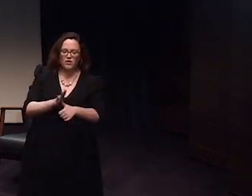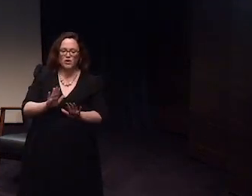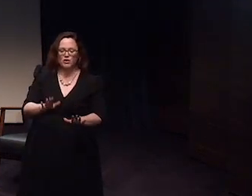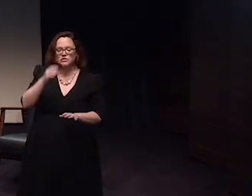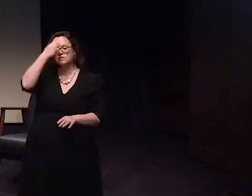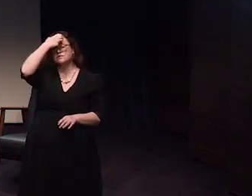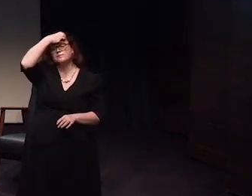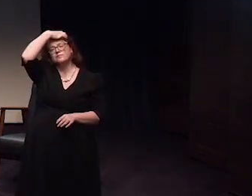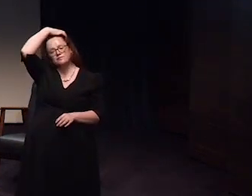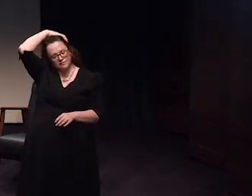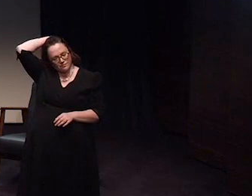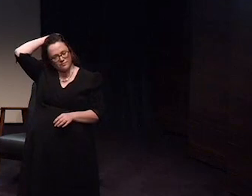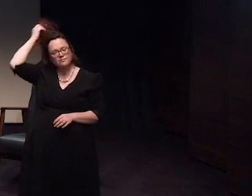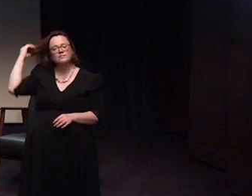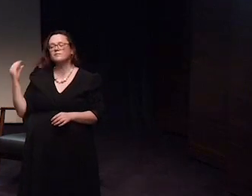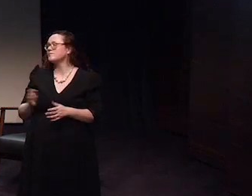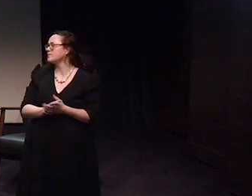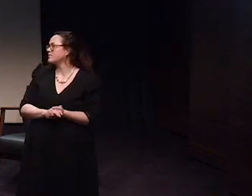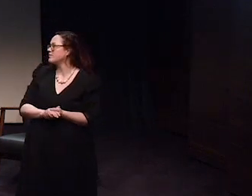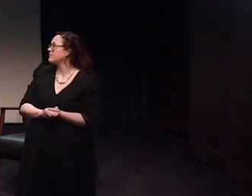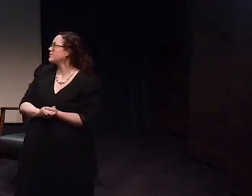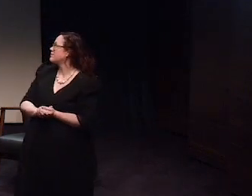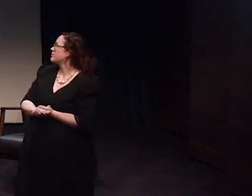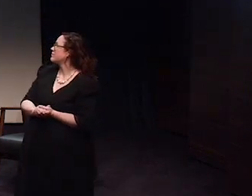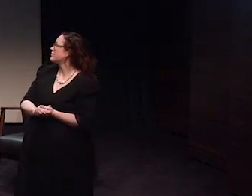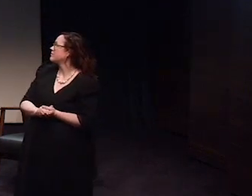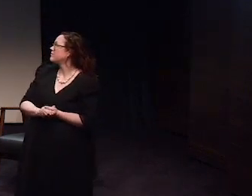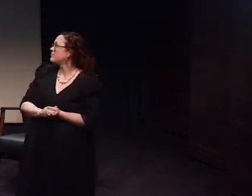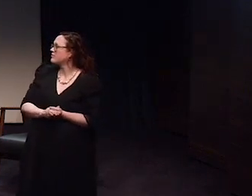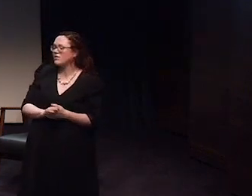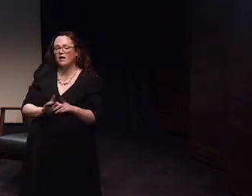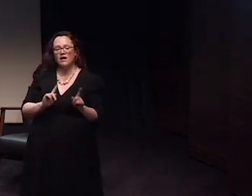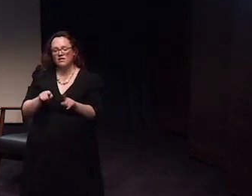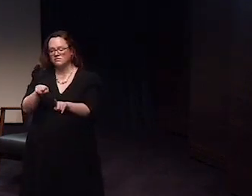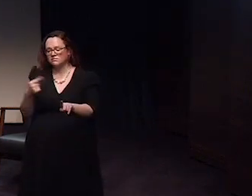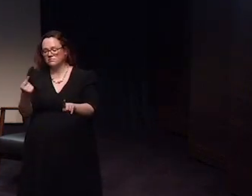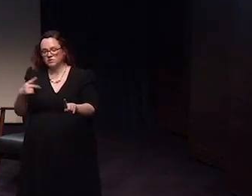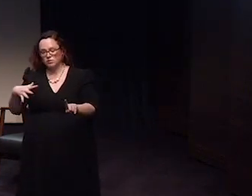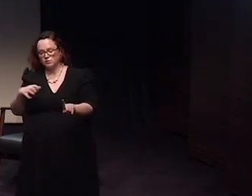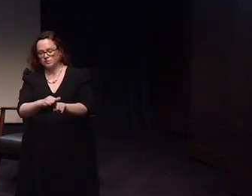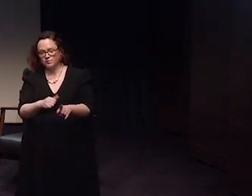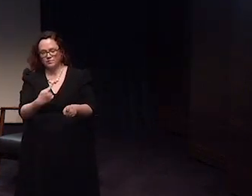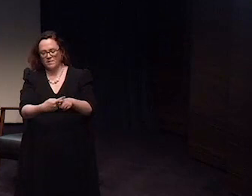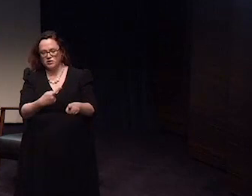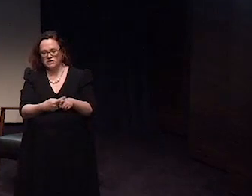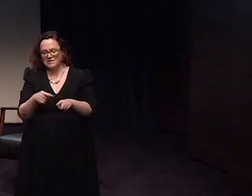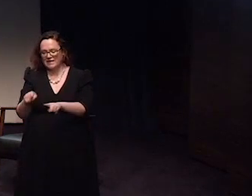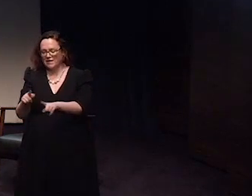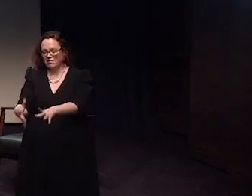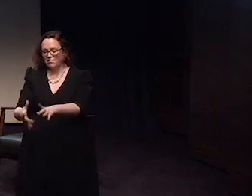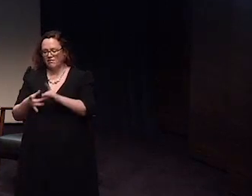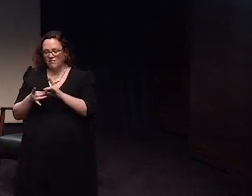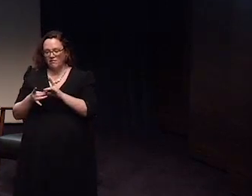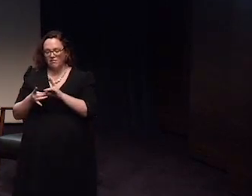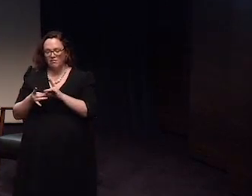And then there are challenges in bystander dispatcher interaction, as difficulties in obtaining complete